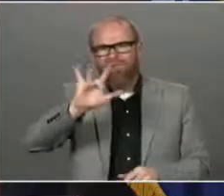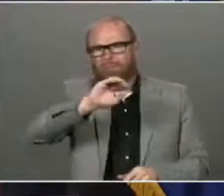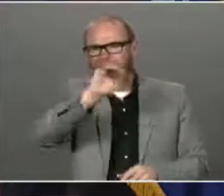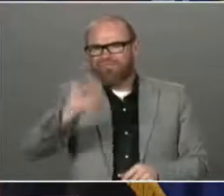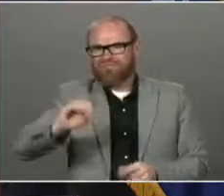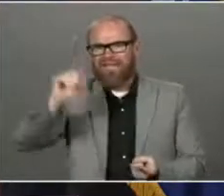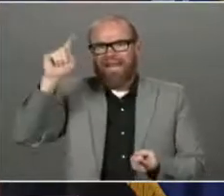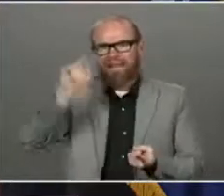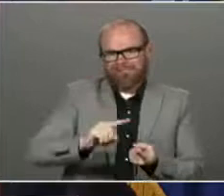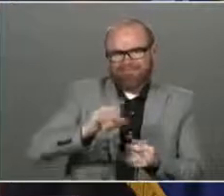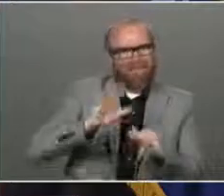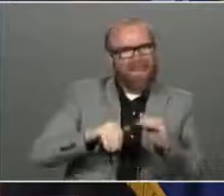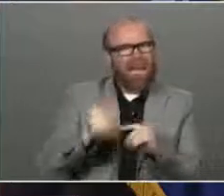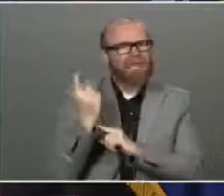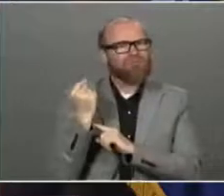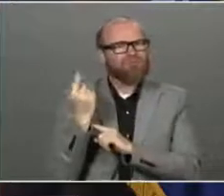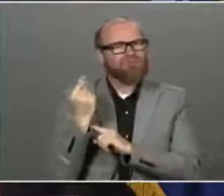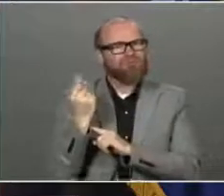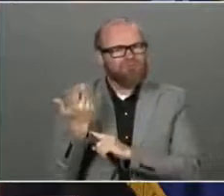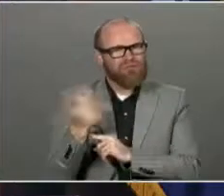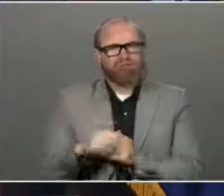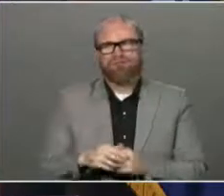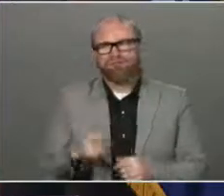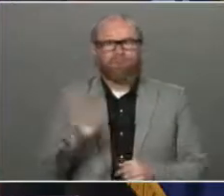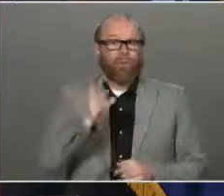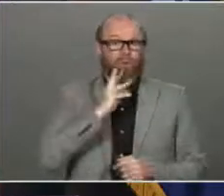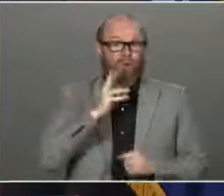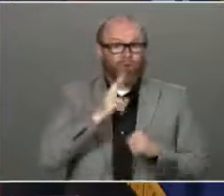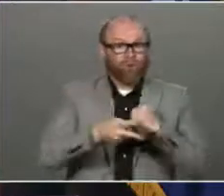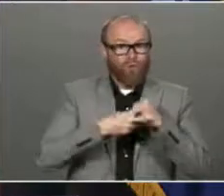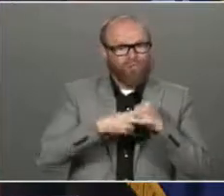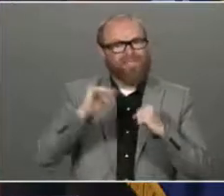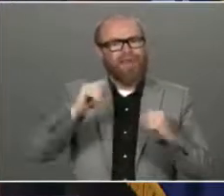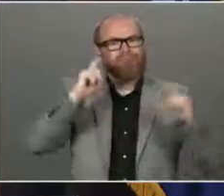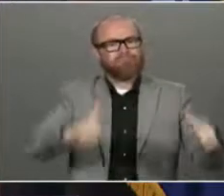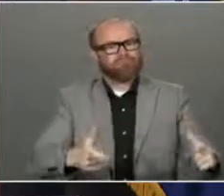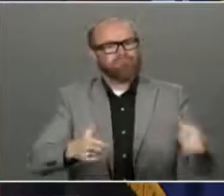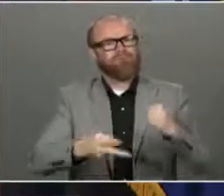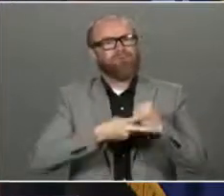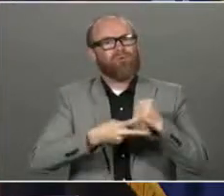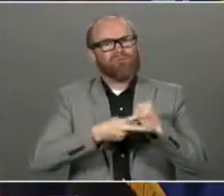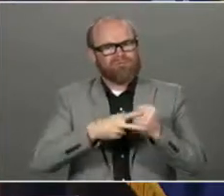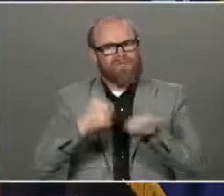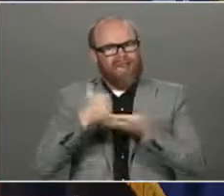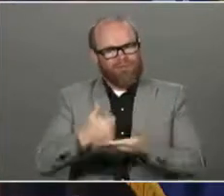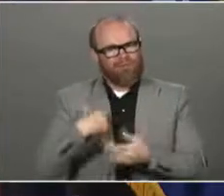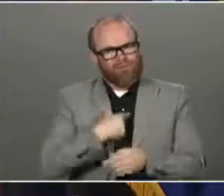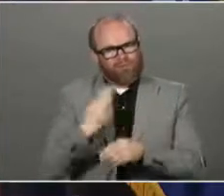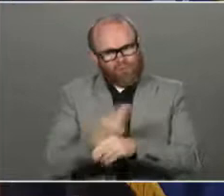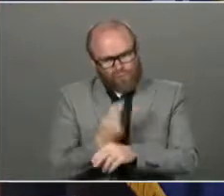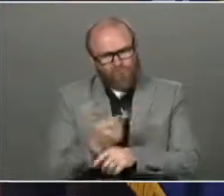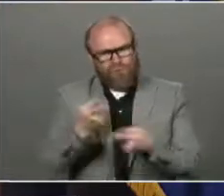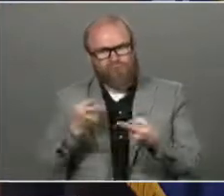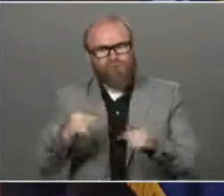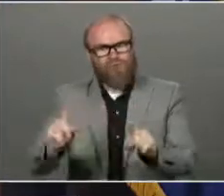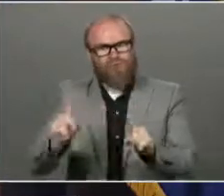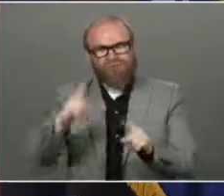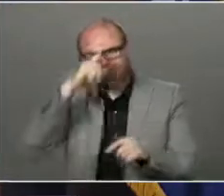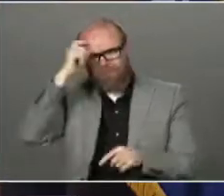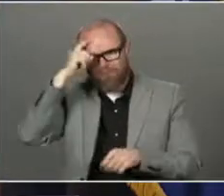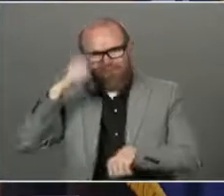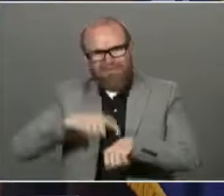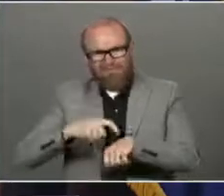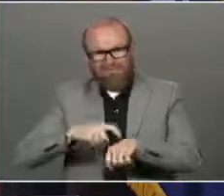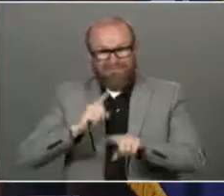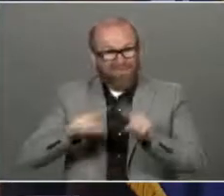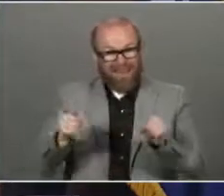of year. Obviously, reservoir storage is what gets us through the dry years and is dependent on snowpack and runoff. But extended drought